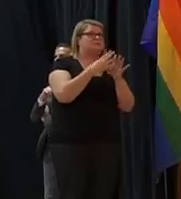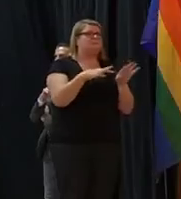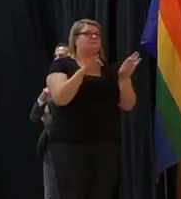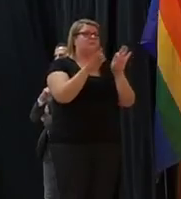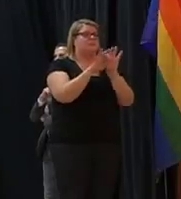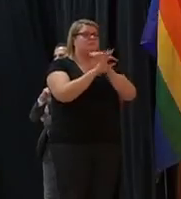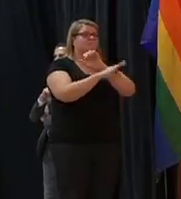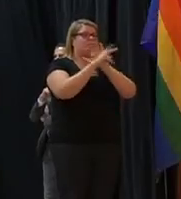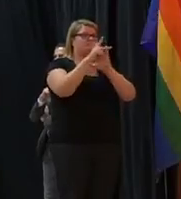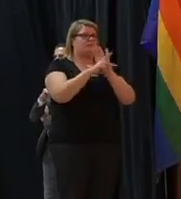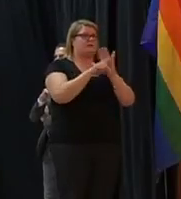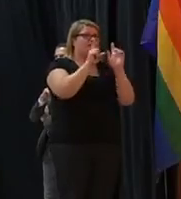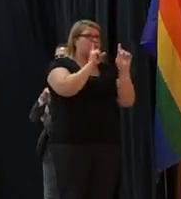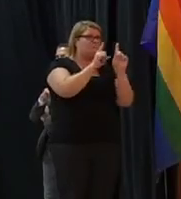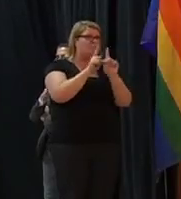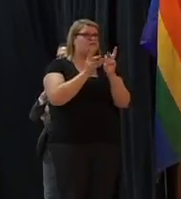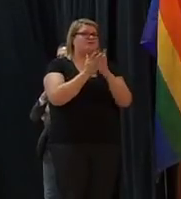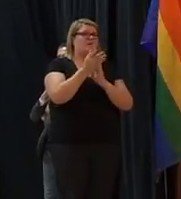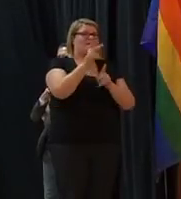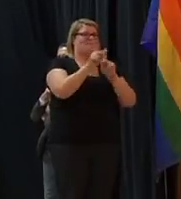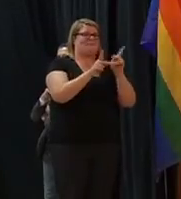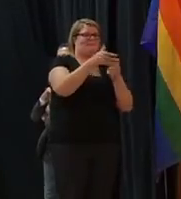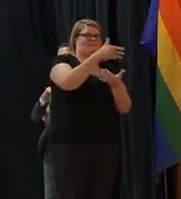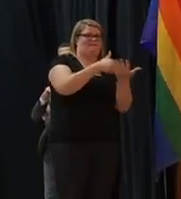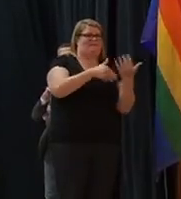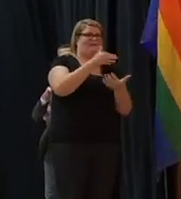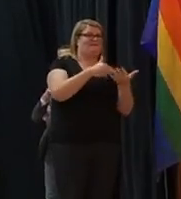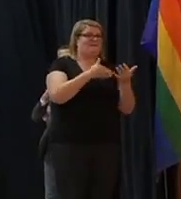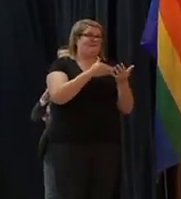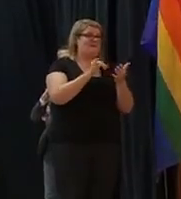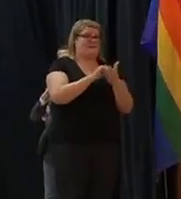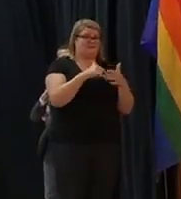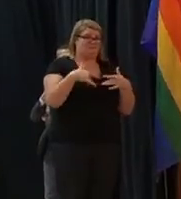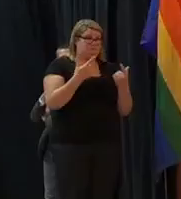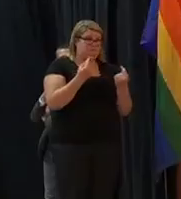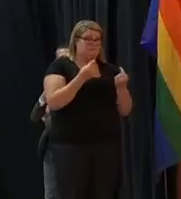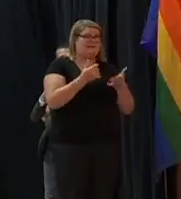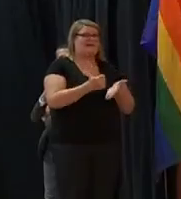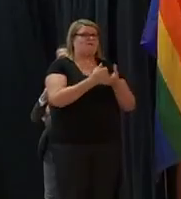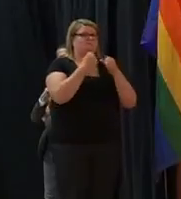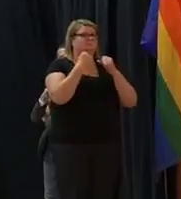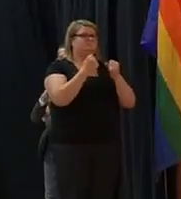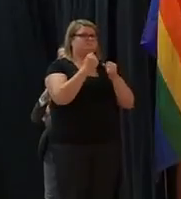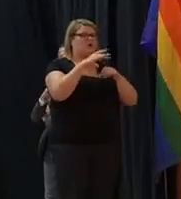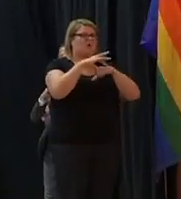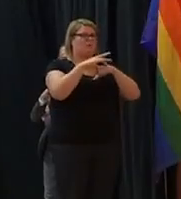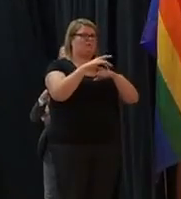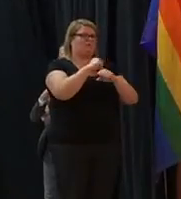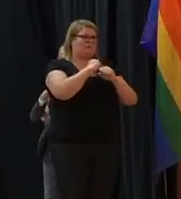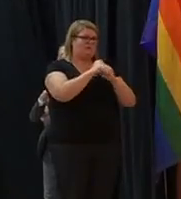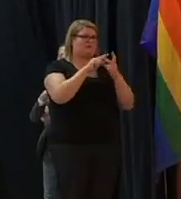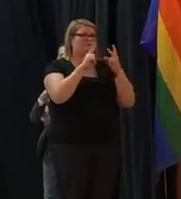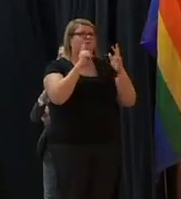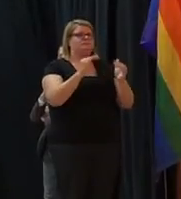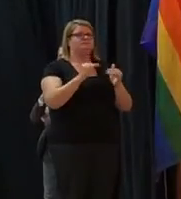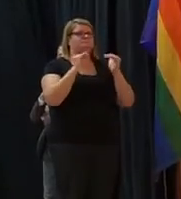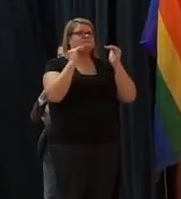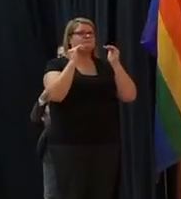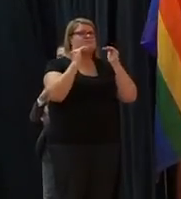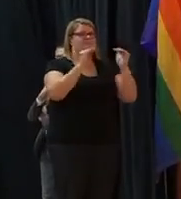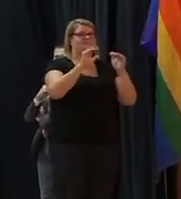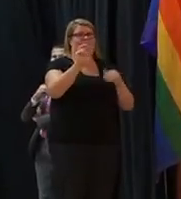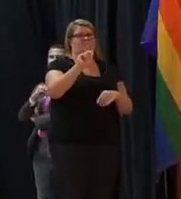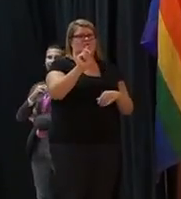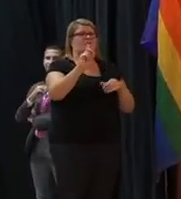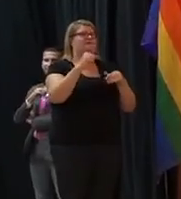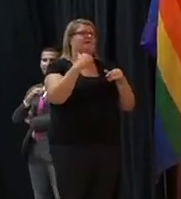goals through people-to-people interaction, to strengthen global security, to enhance democracy, to build global